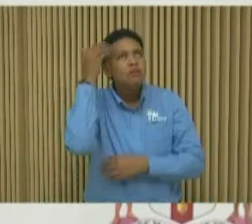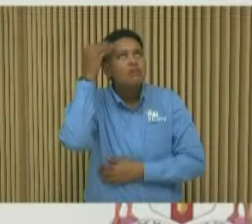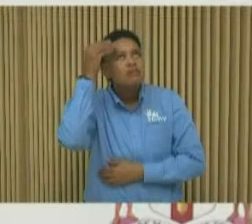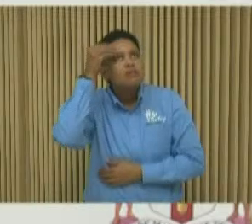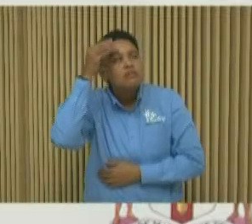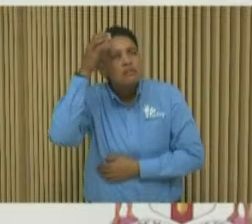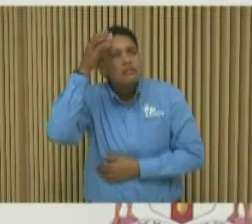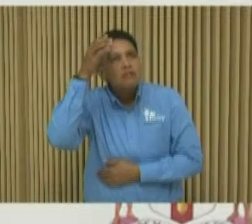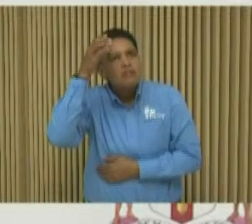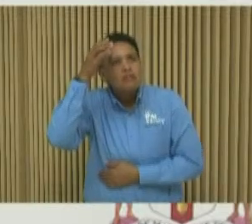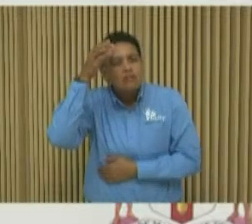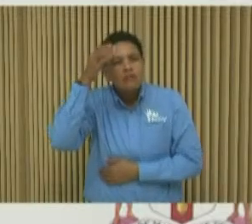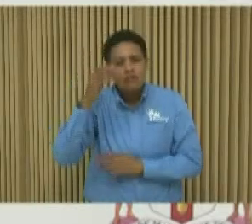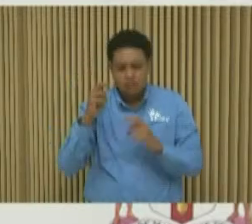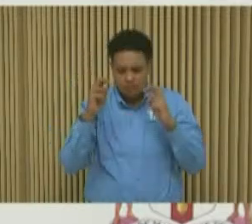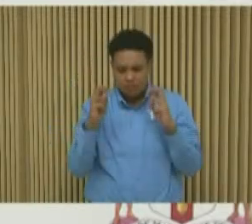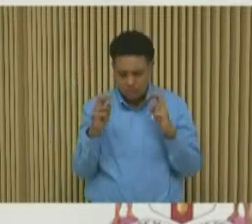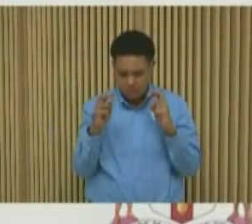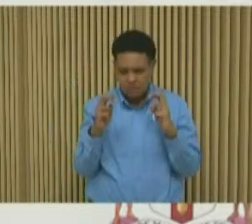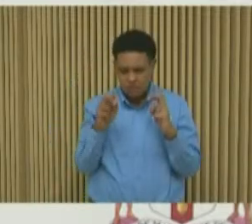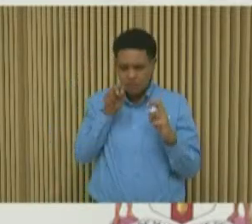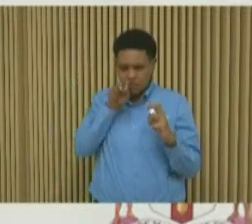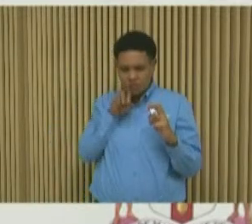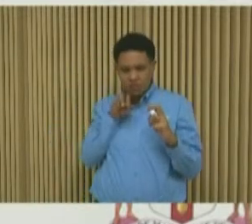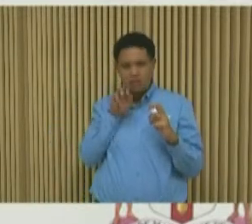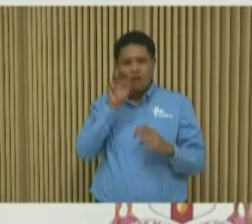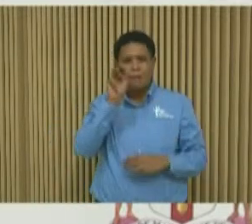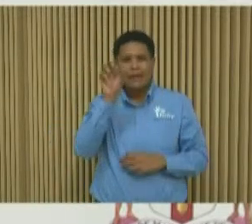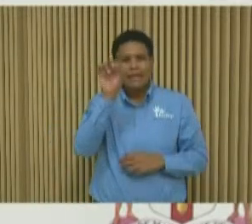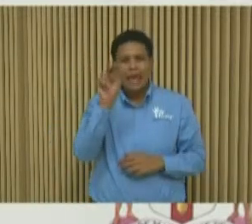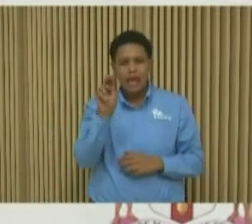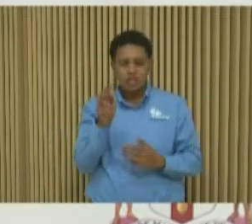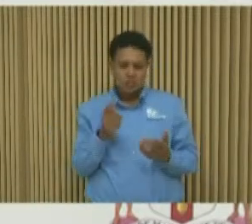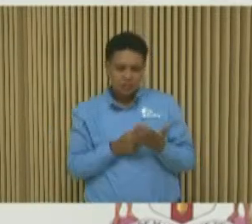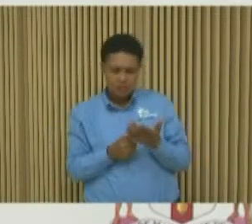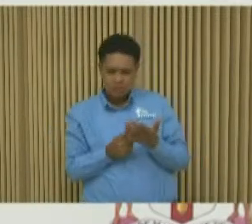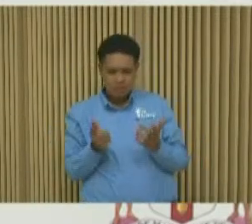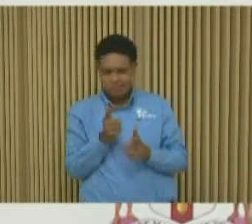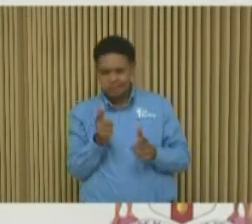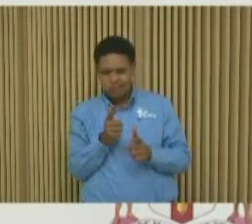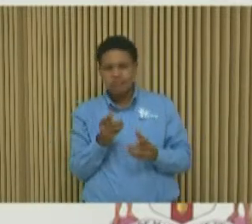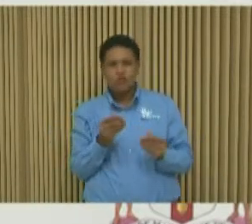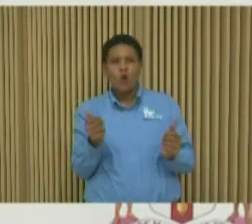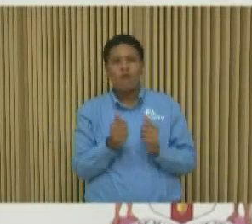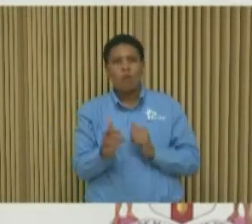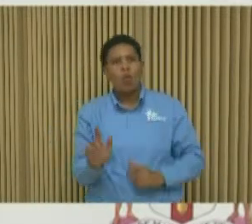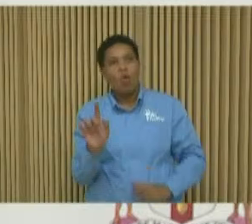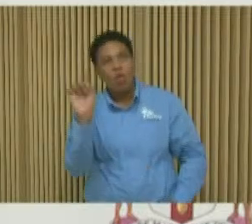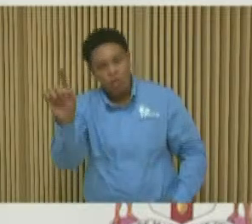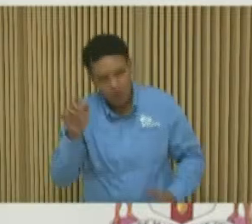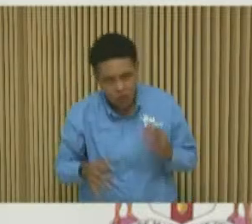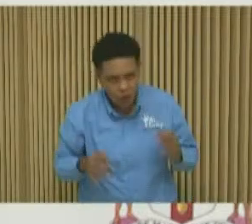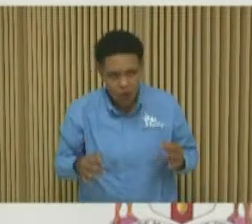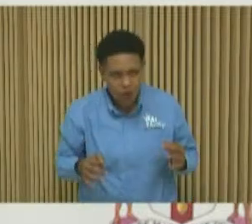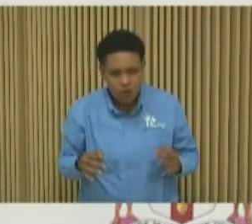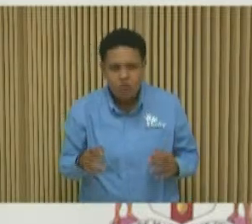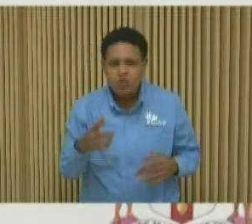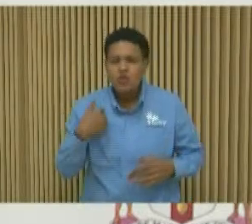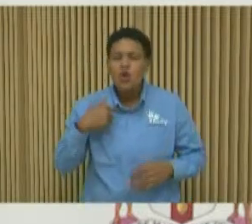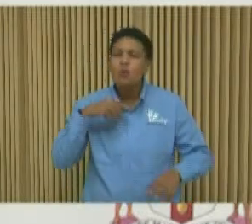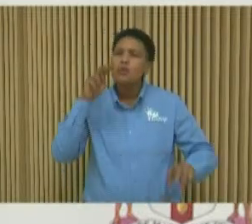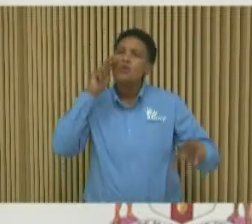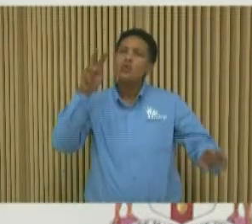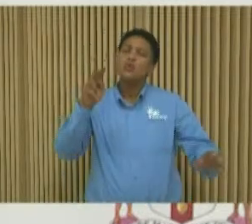the mediation mechanisms available to them. In other words, we hope to have fostered